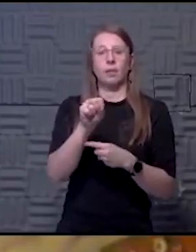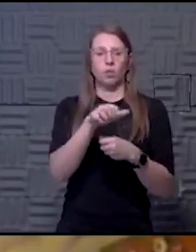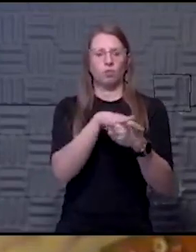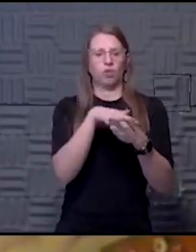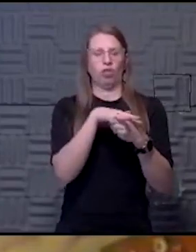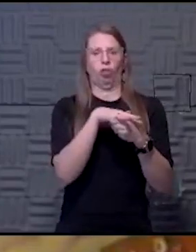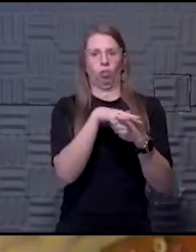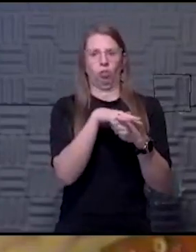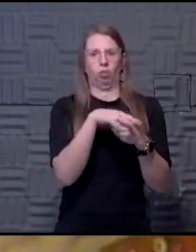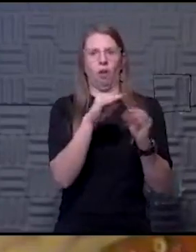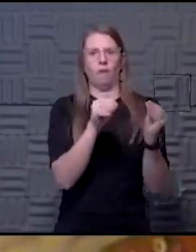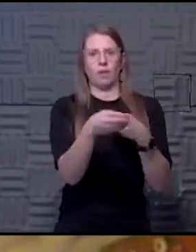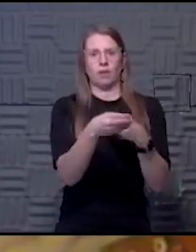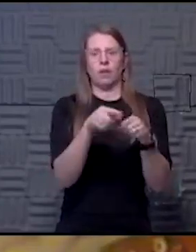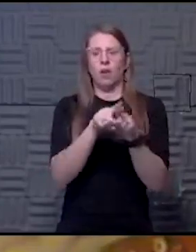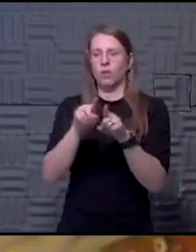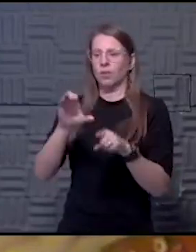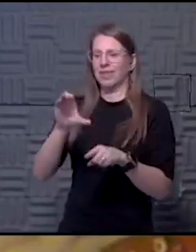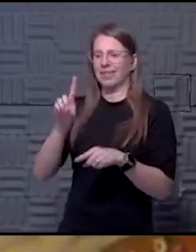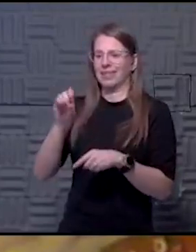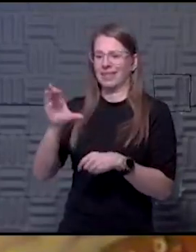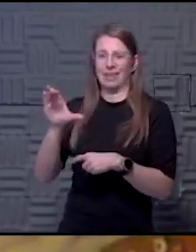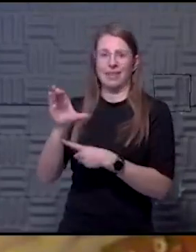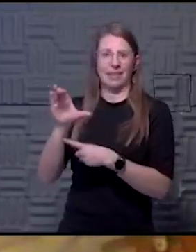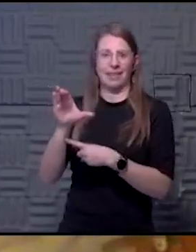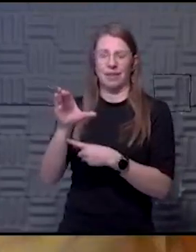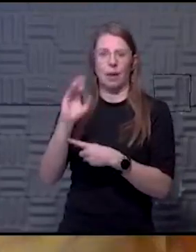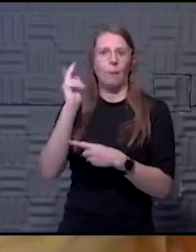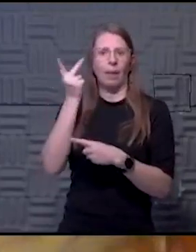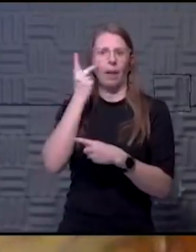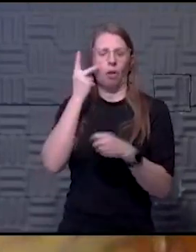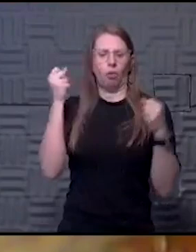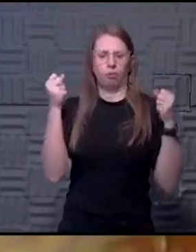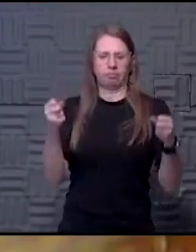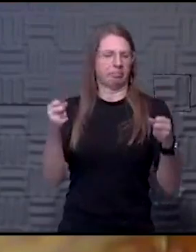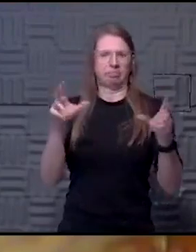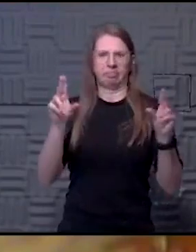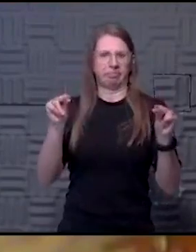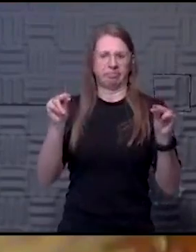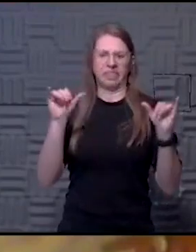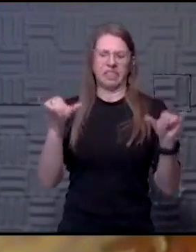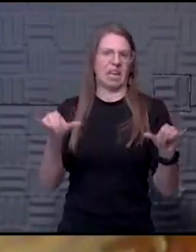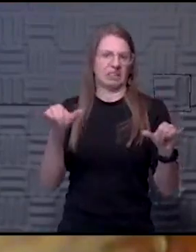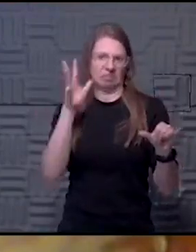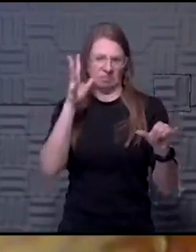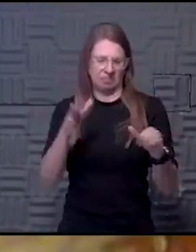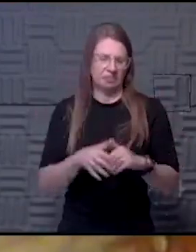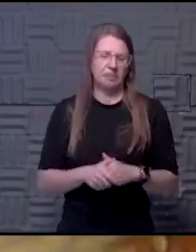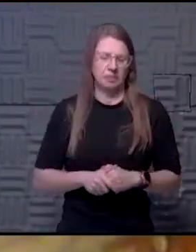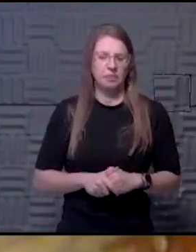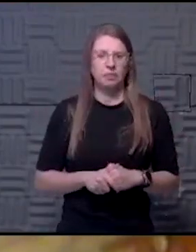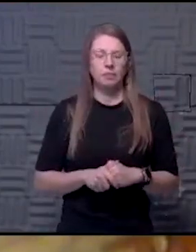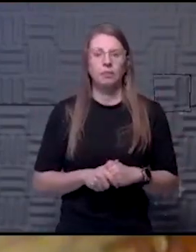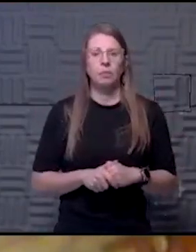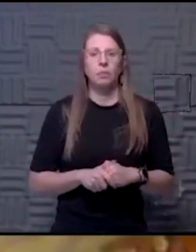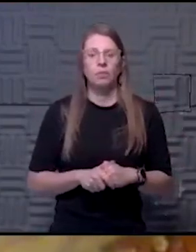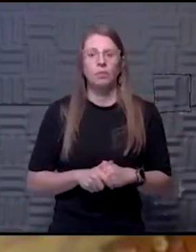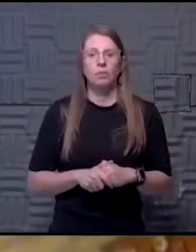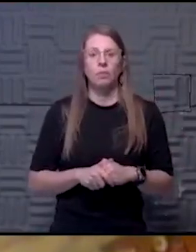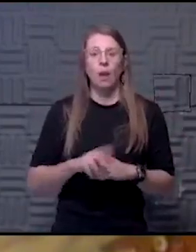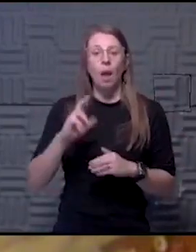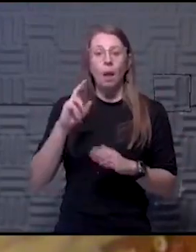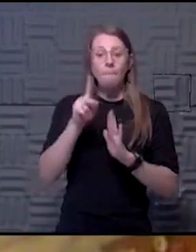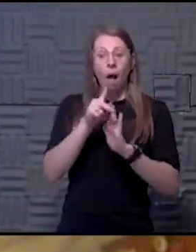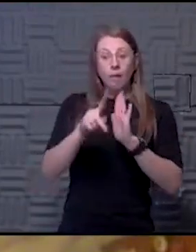offices, and CDC are not political appointees and will stay in their place. Now, that's about